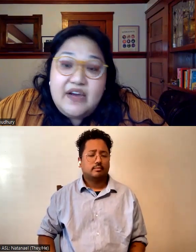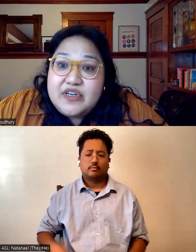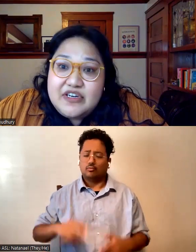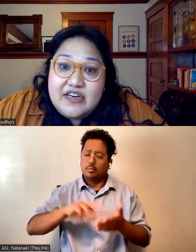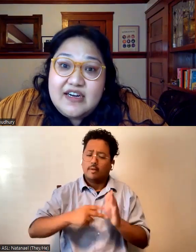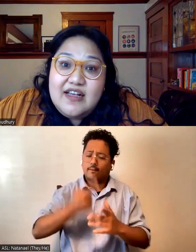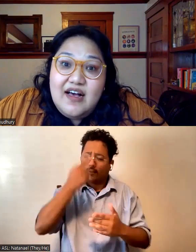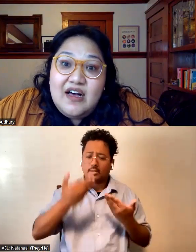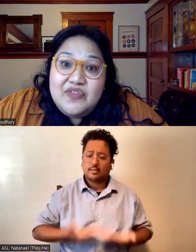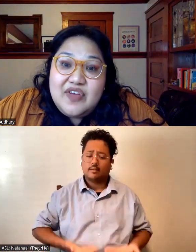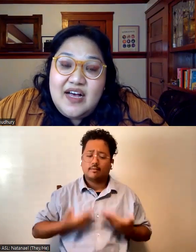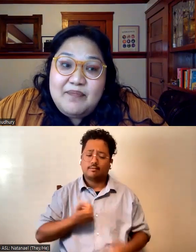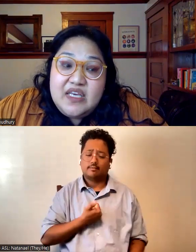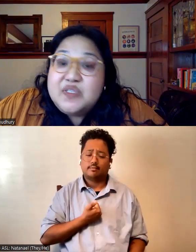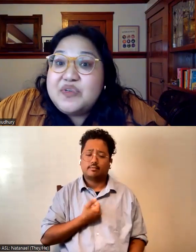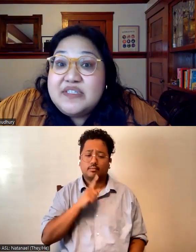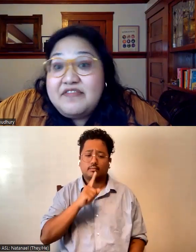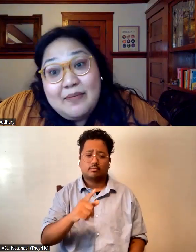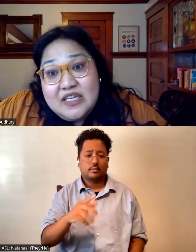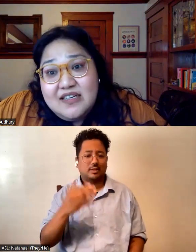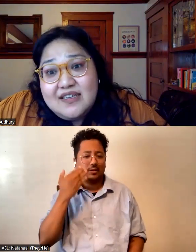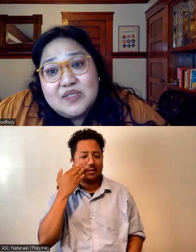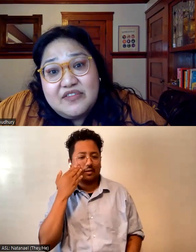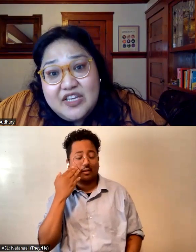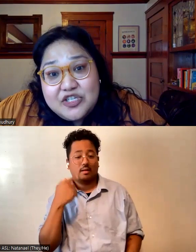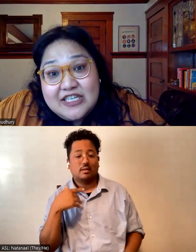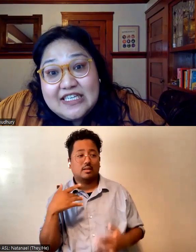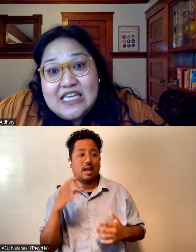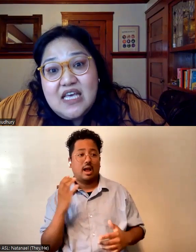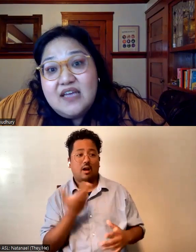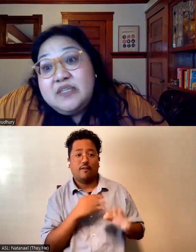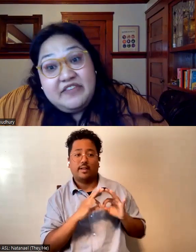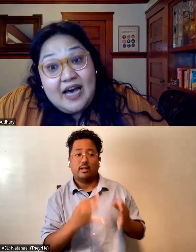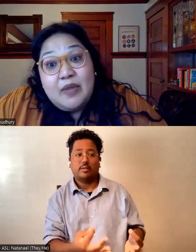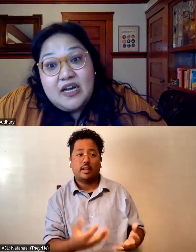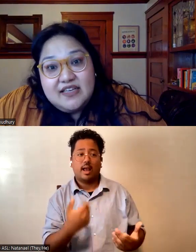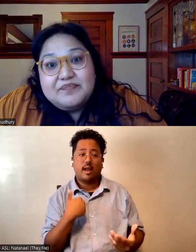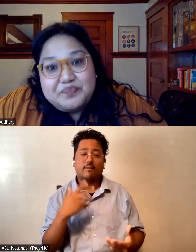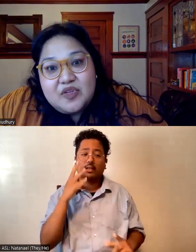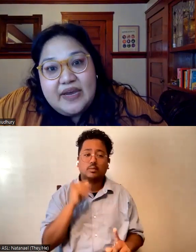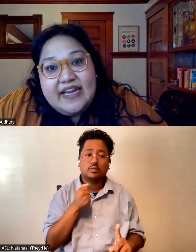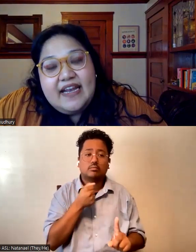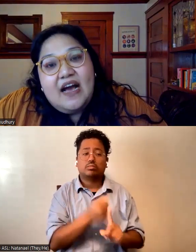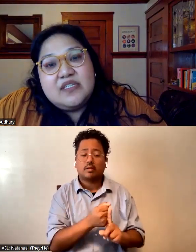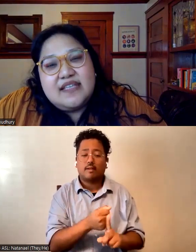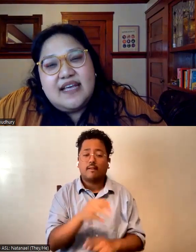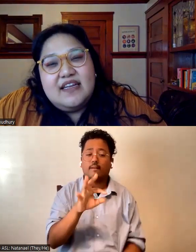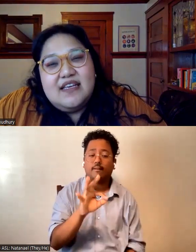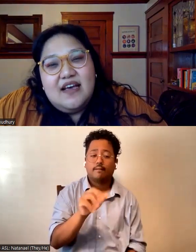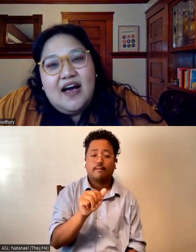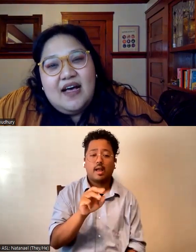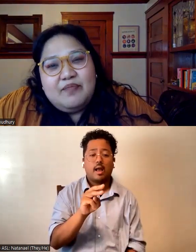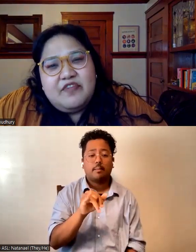the inheritor of histories of famine and starvation and to be a fat body, right? And how does